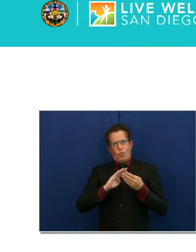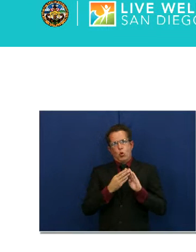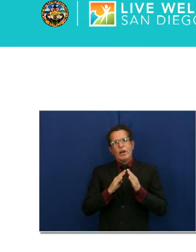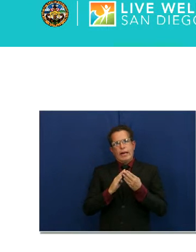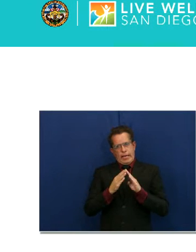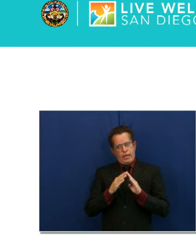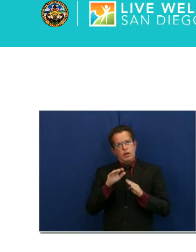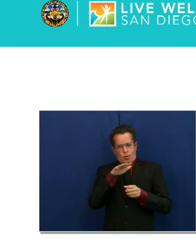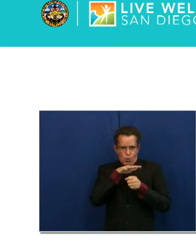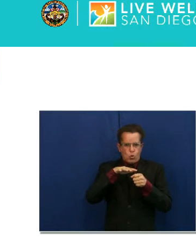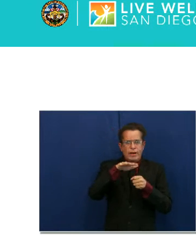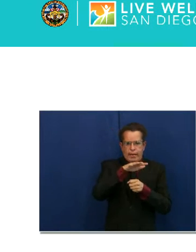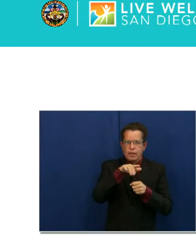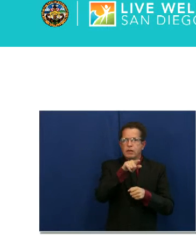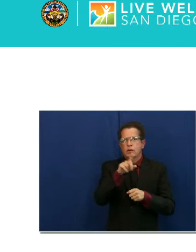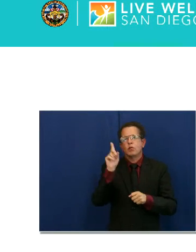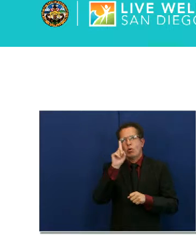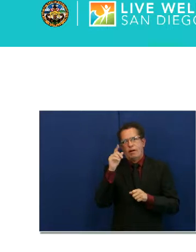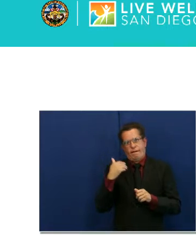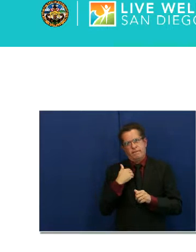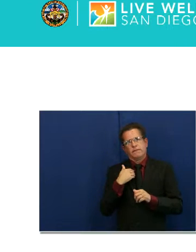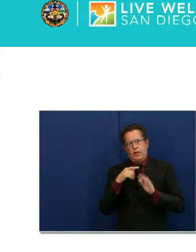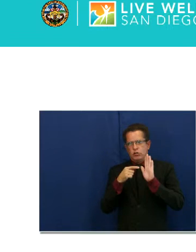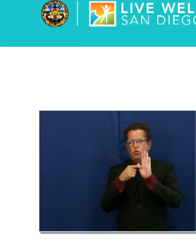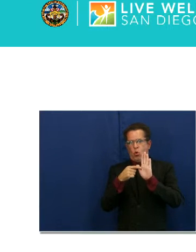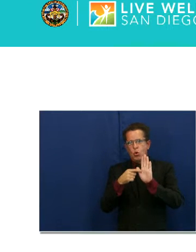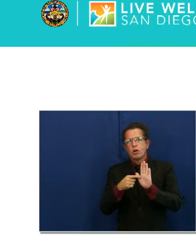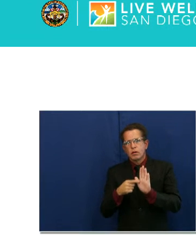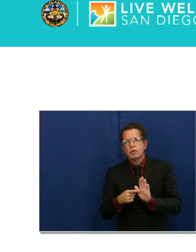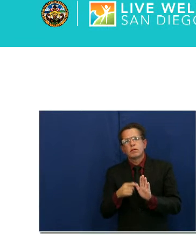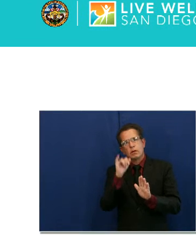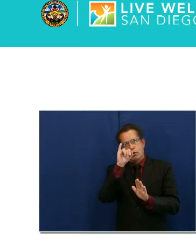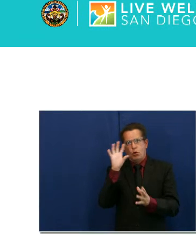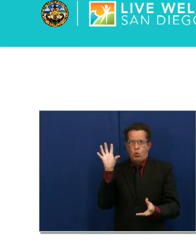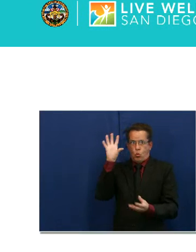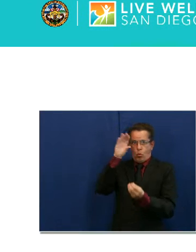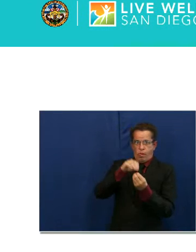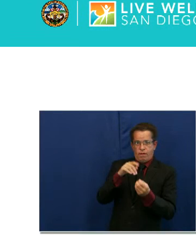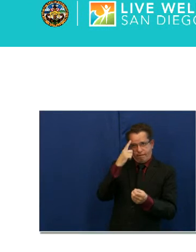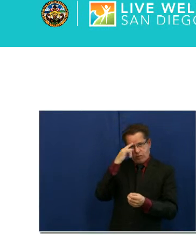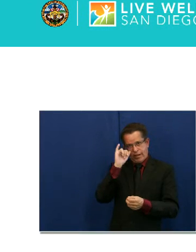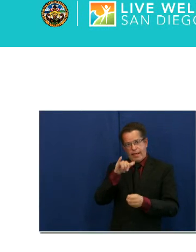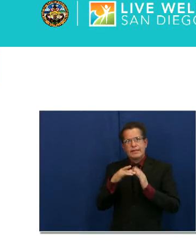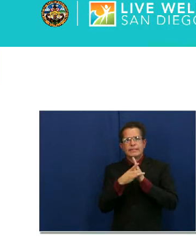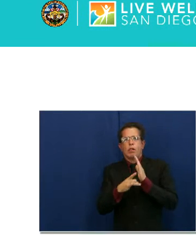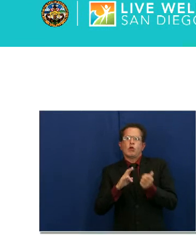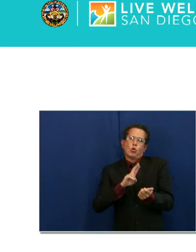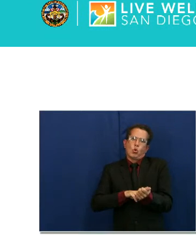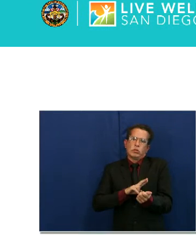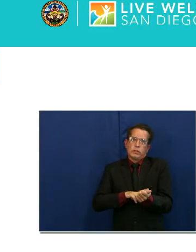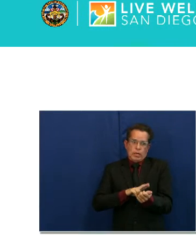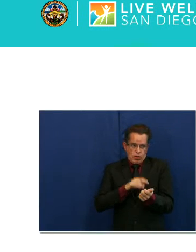locations. And just briefly here, the total number of cases in skilled nursing facilities and